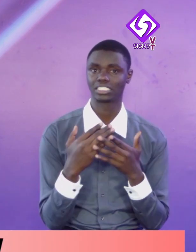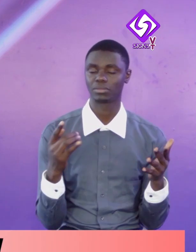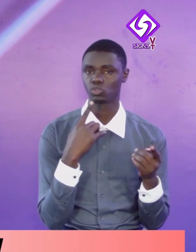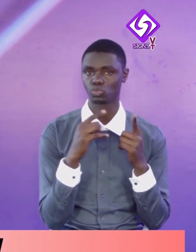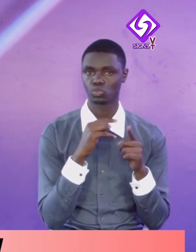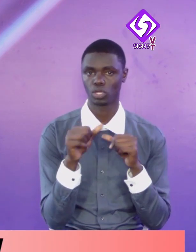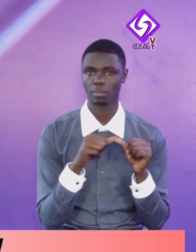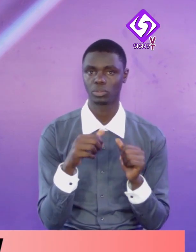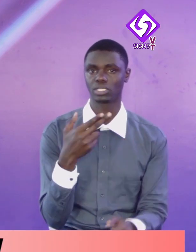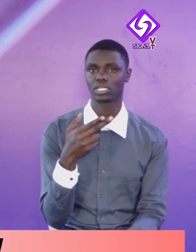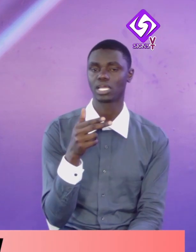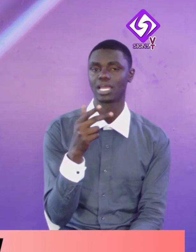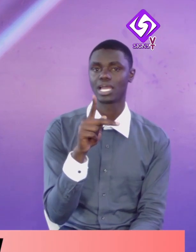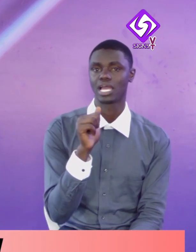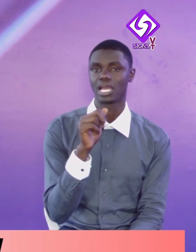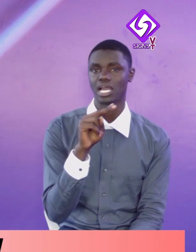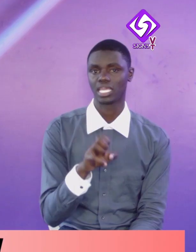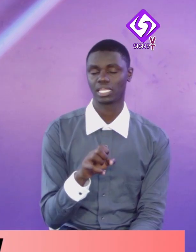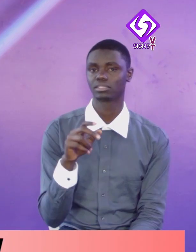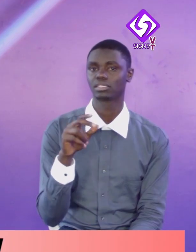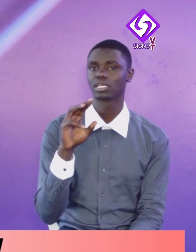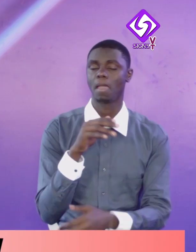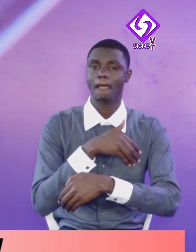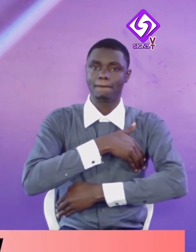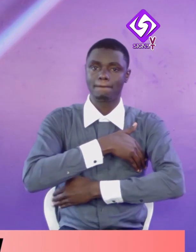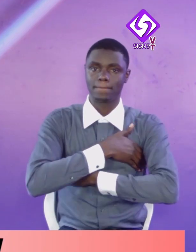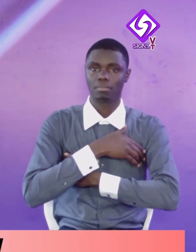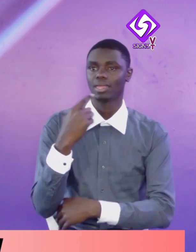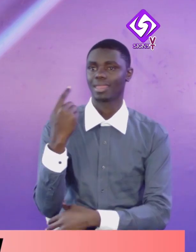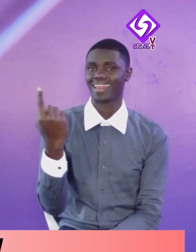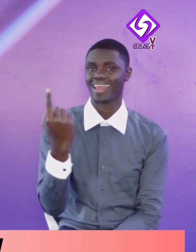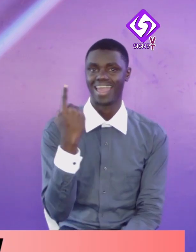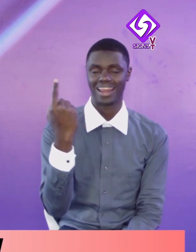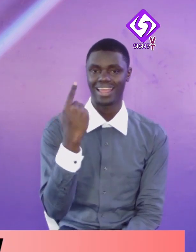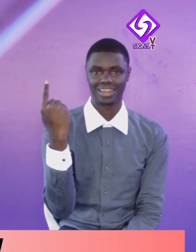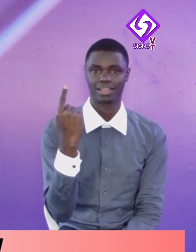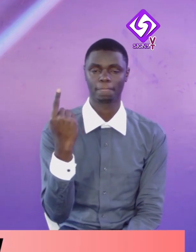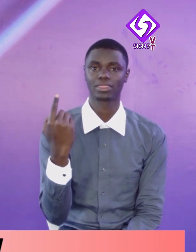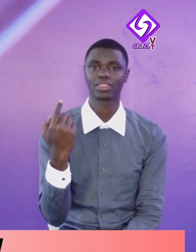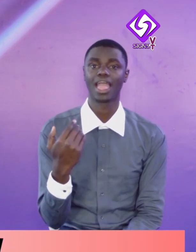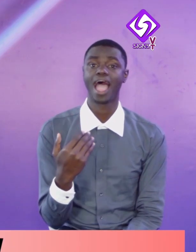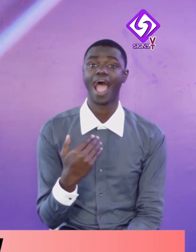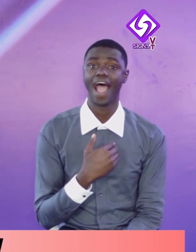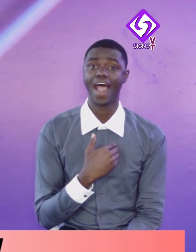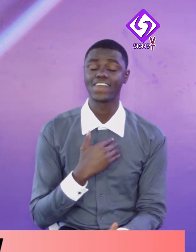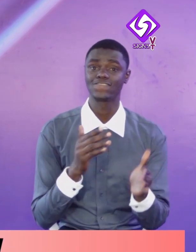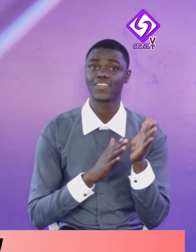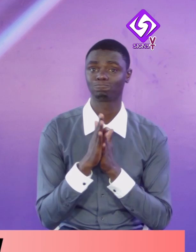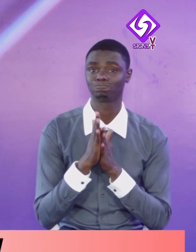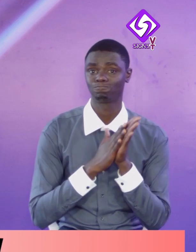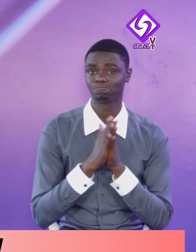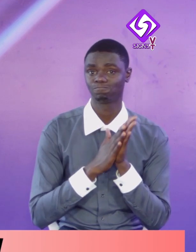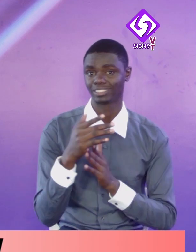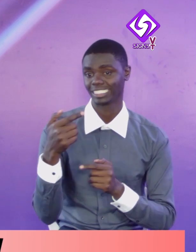Kane, Kylian Mbappe and Erling Haaland are having a very, very interesting